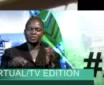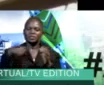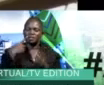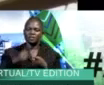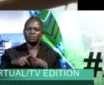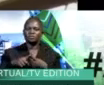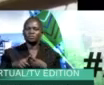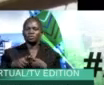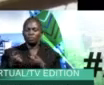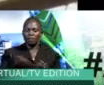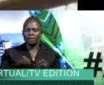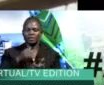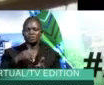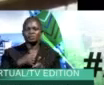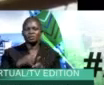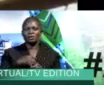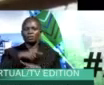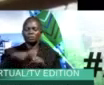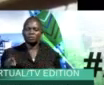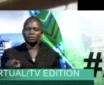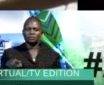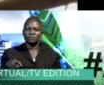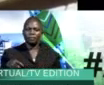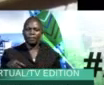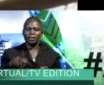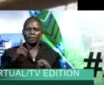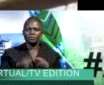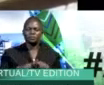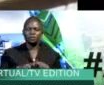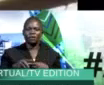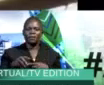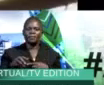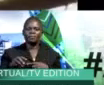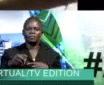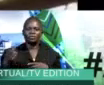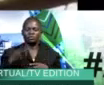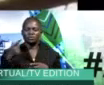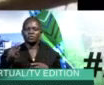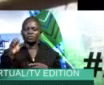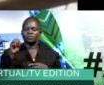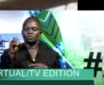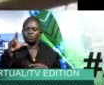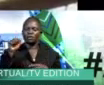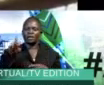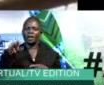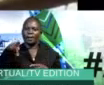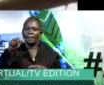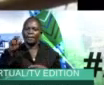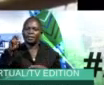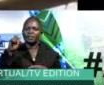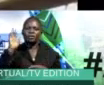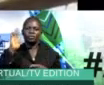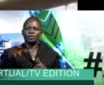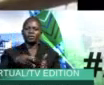to install and manage it, but to manufacture even the solar panels